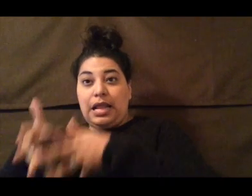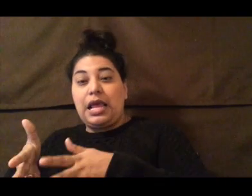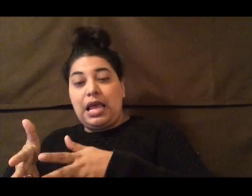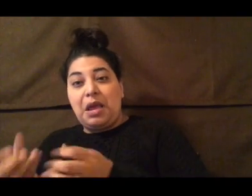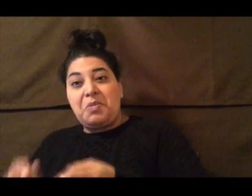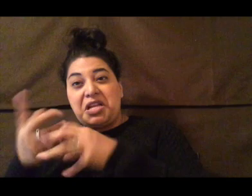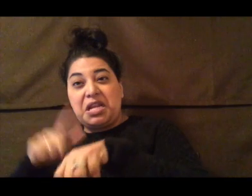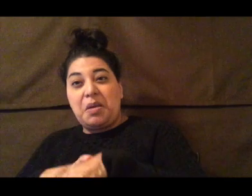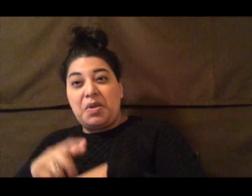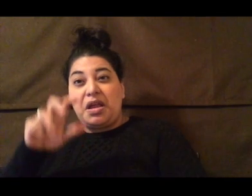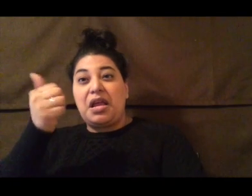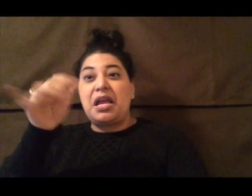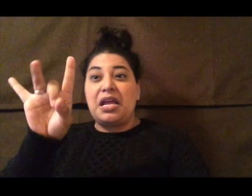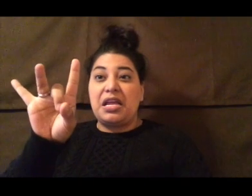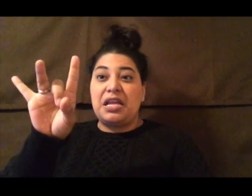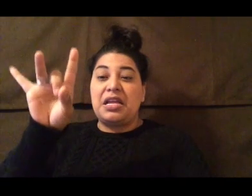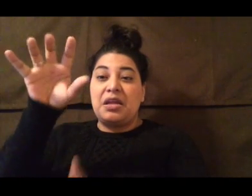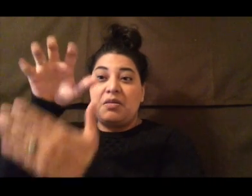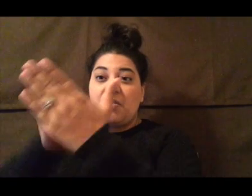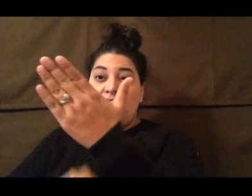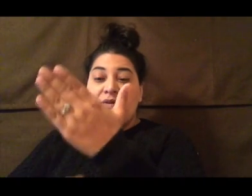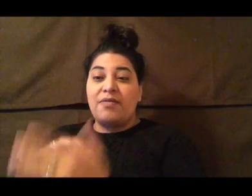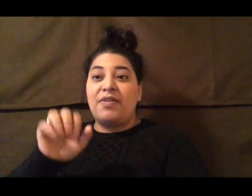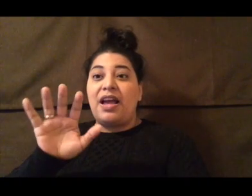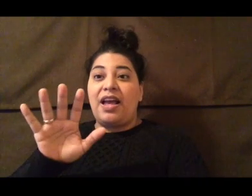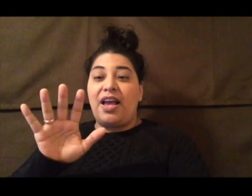me with, let's see, 18,